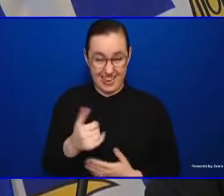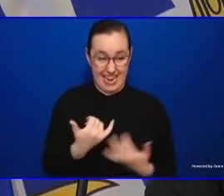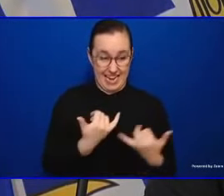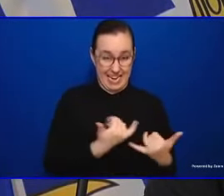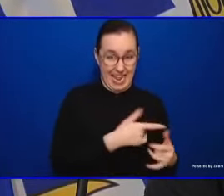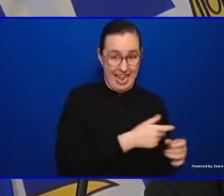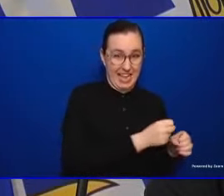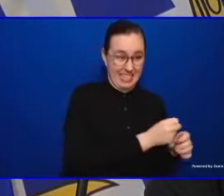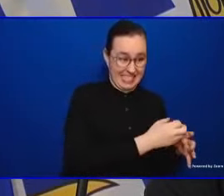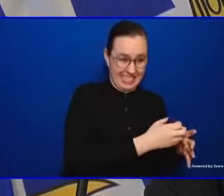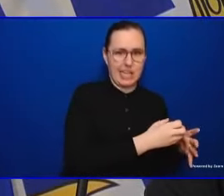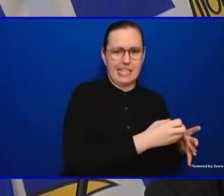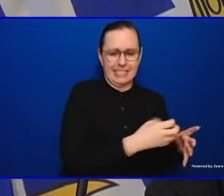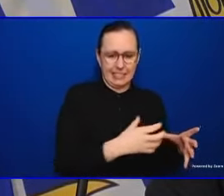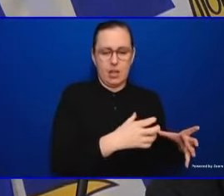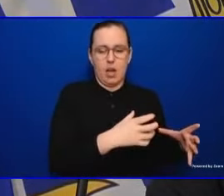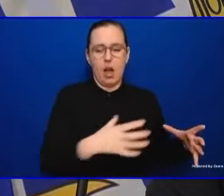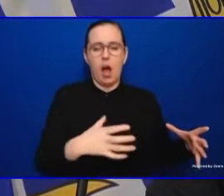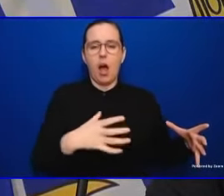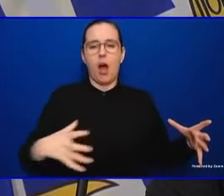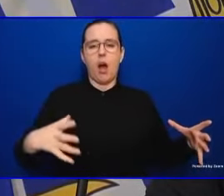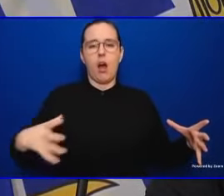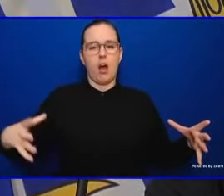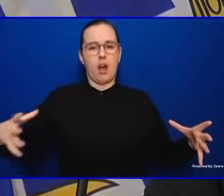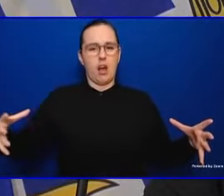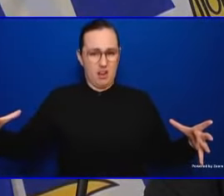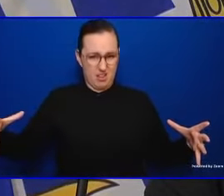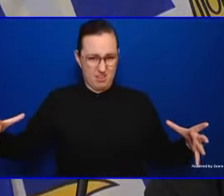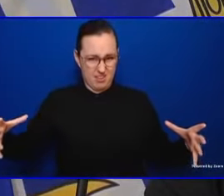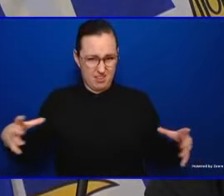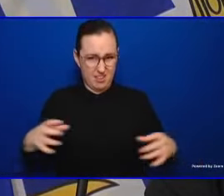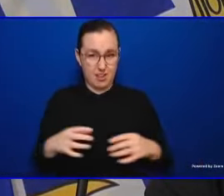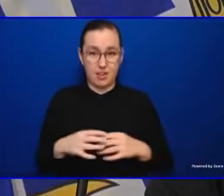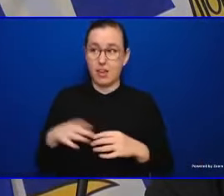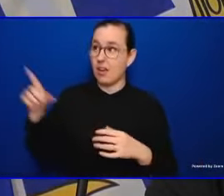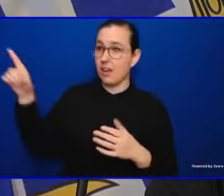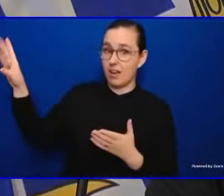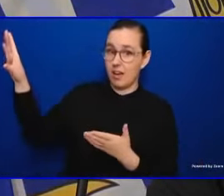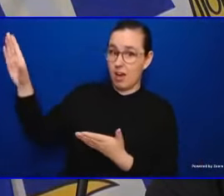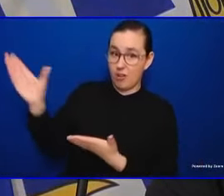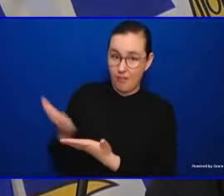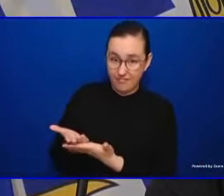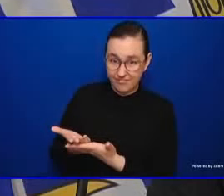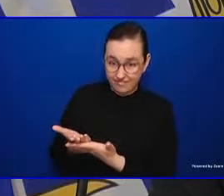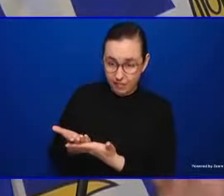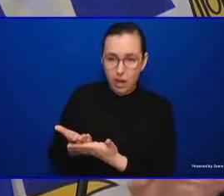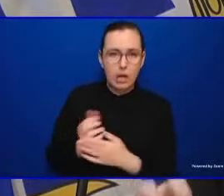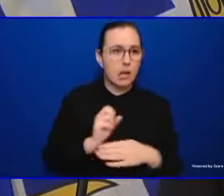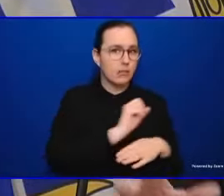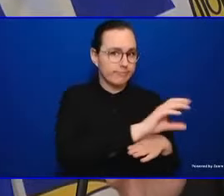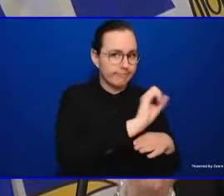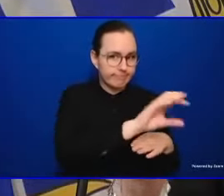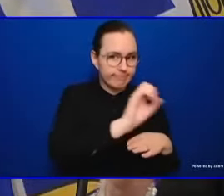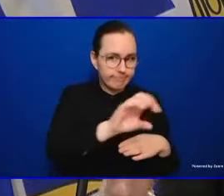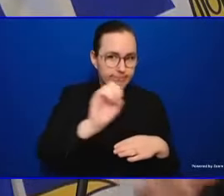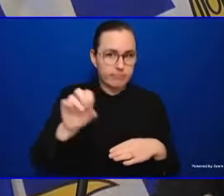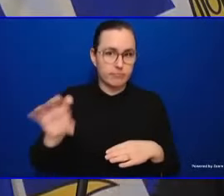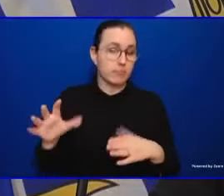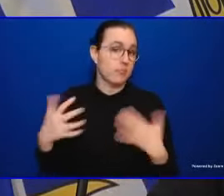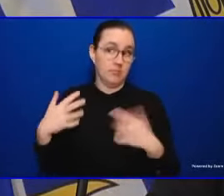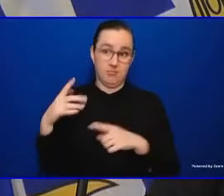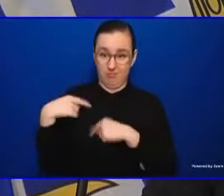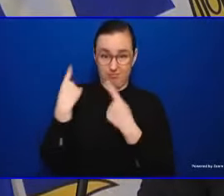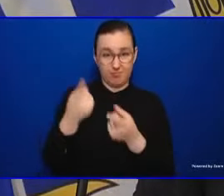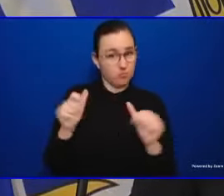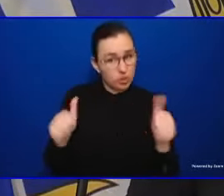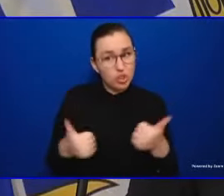other things that have been thrown at us over this holiday season. And we're continuing to break down the many tests that we have that come in kits